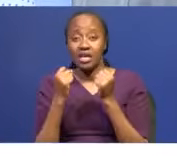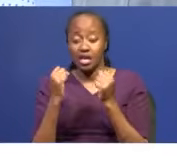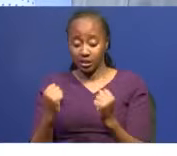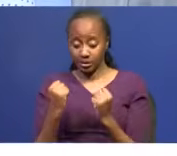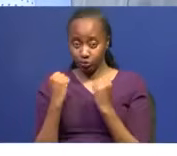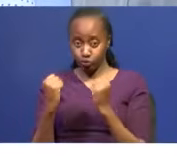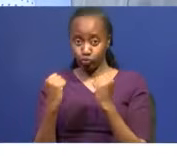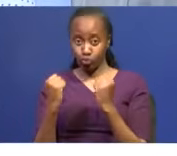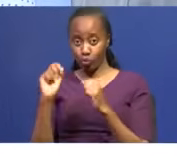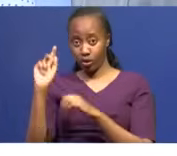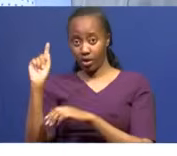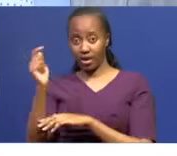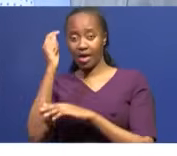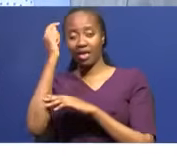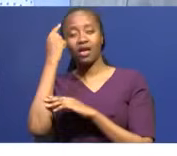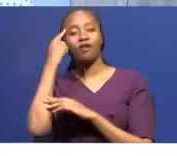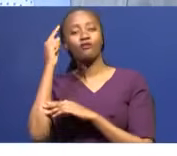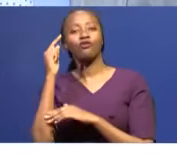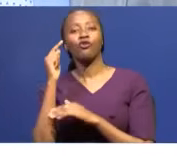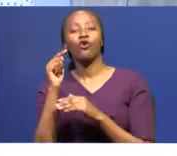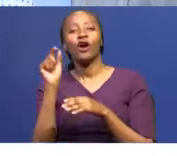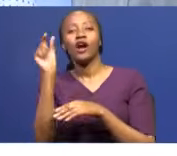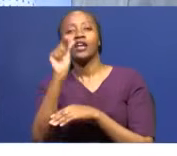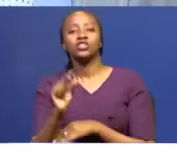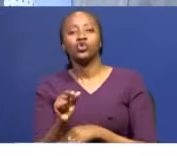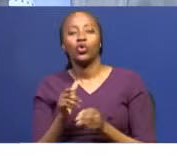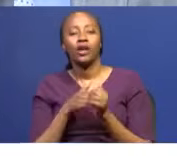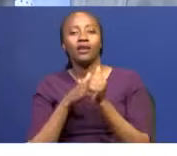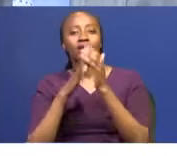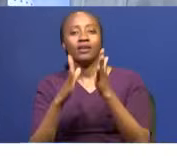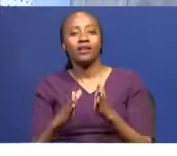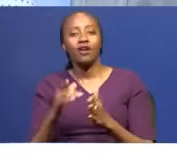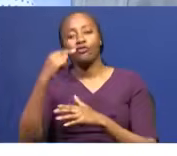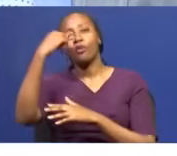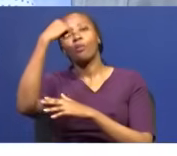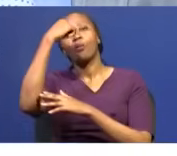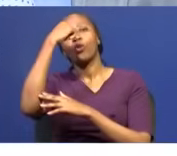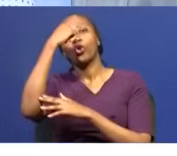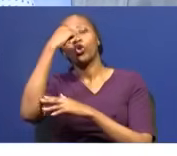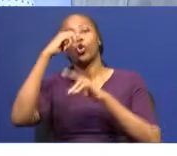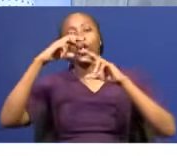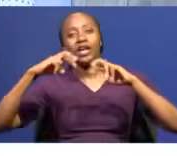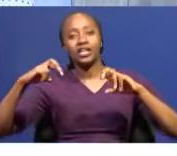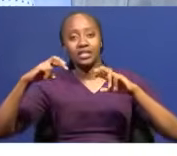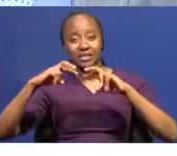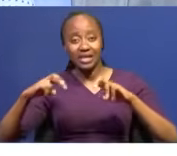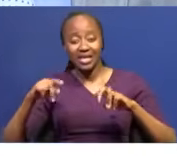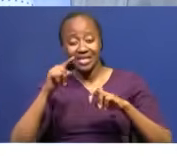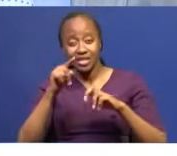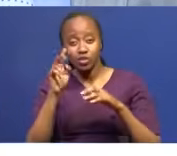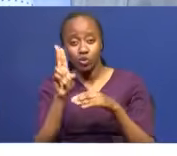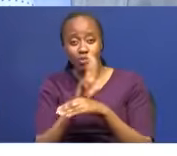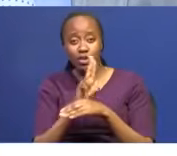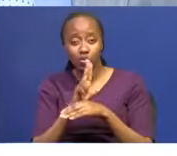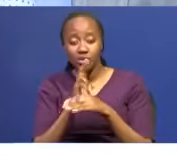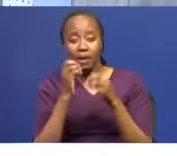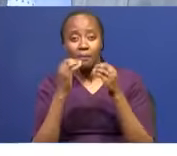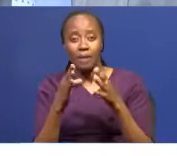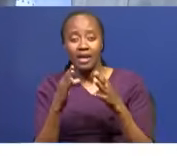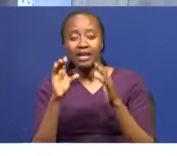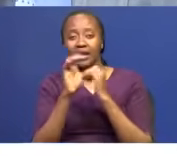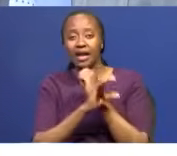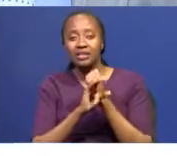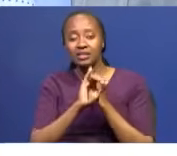Kenya as a regional leader in polio surveillance and research. So this lab will be used by many countries, from Yemen